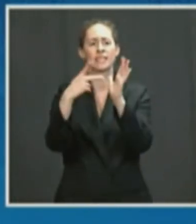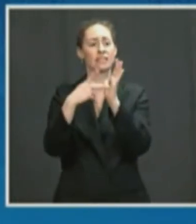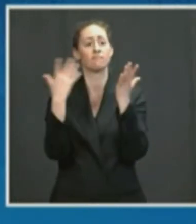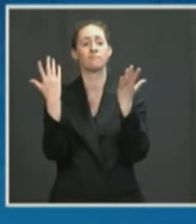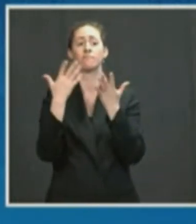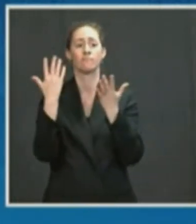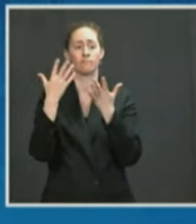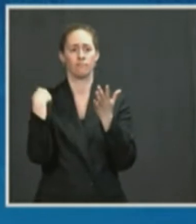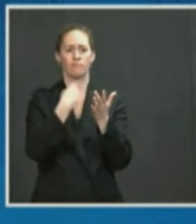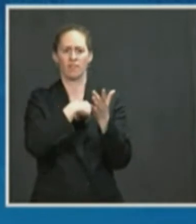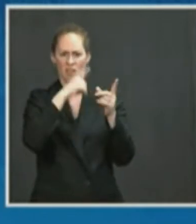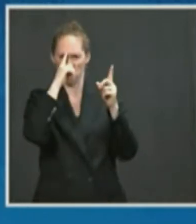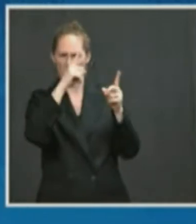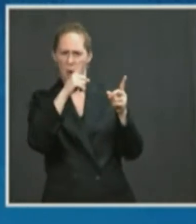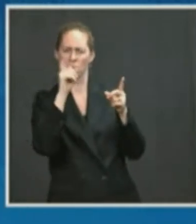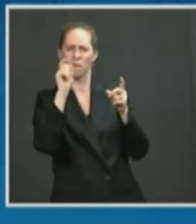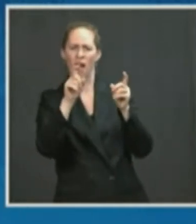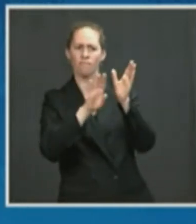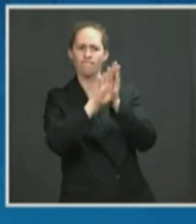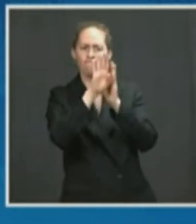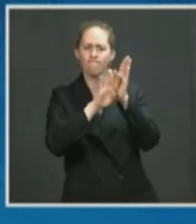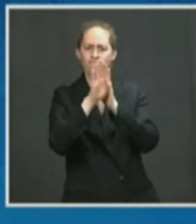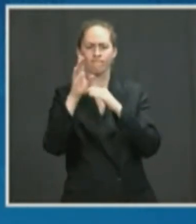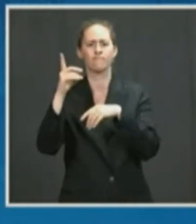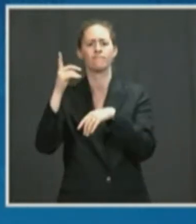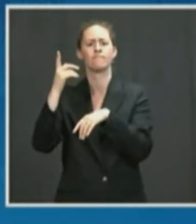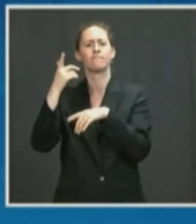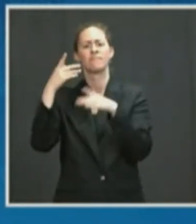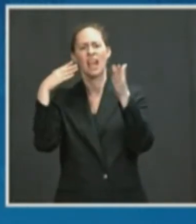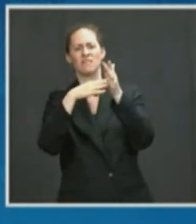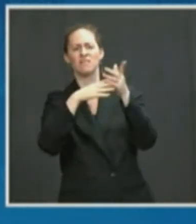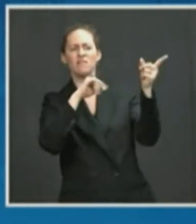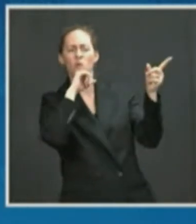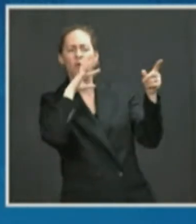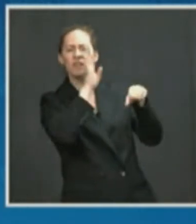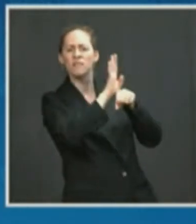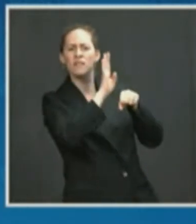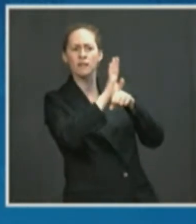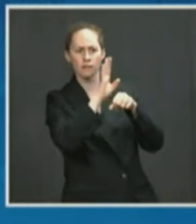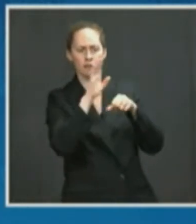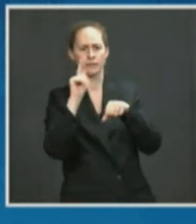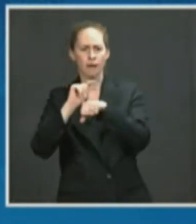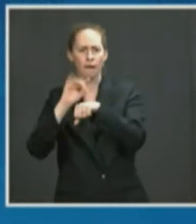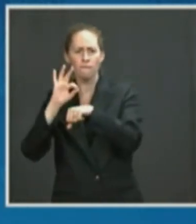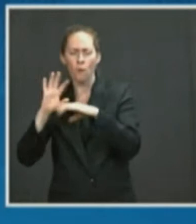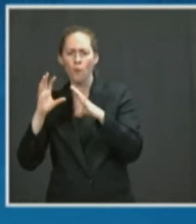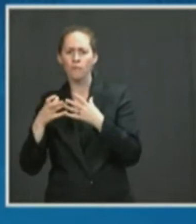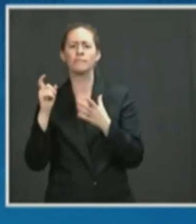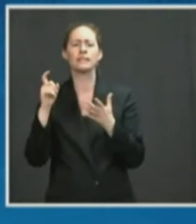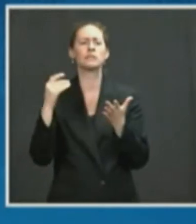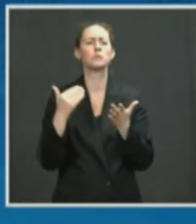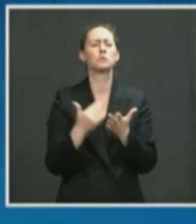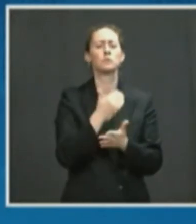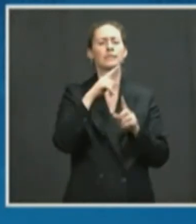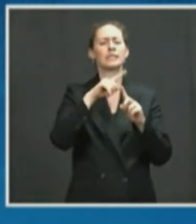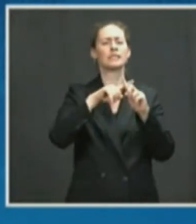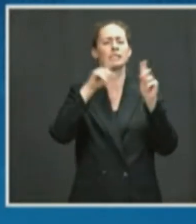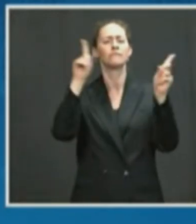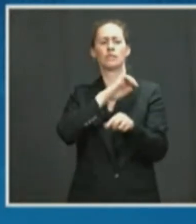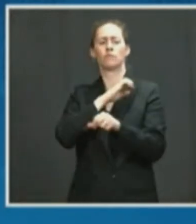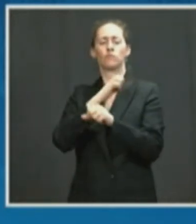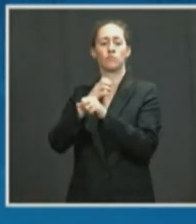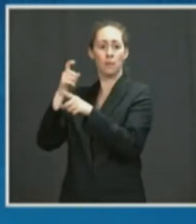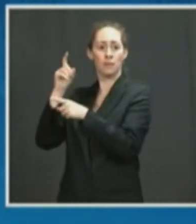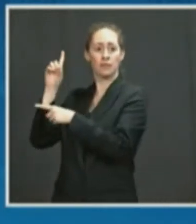task force, bringing a renewed effort on behalf of the United States Department of Justice, the United States Treasury Department,